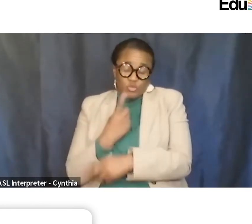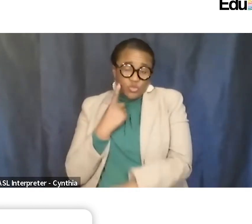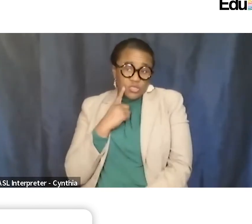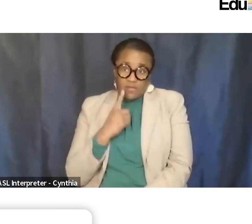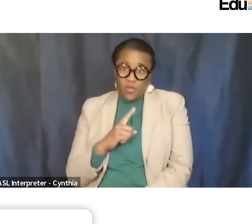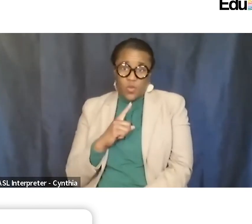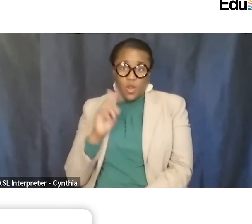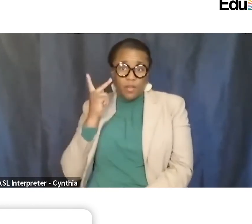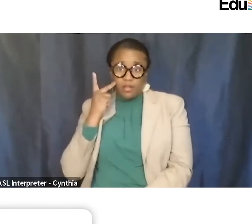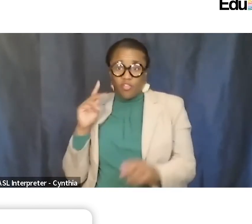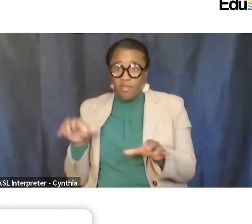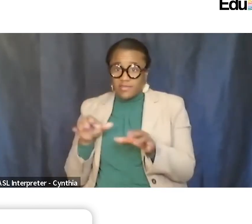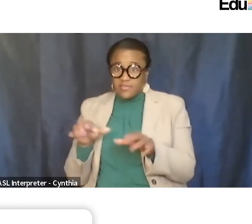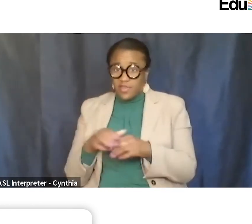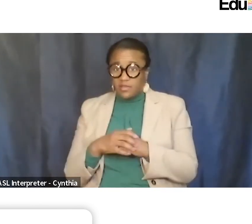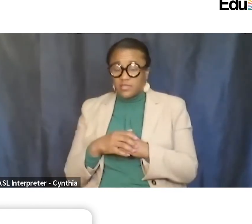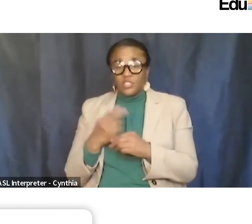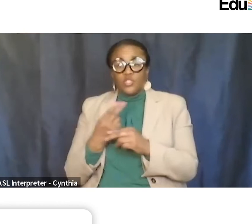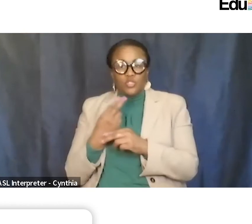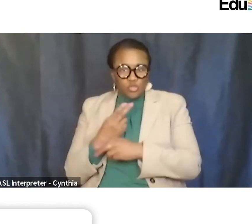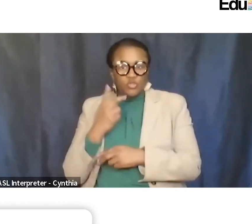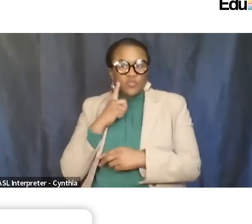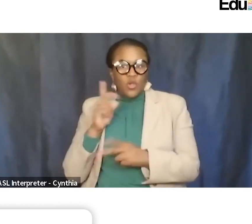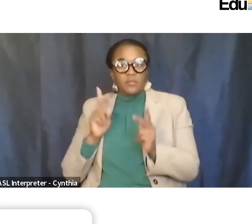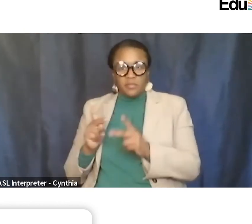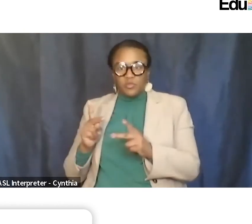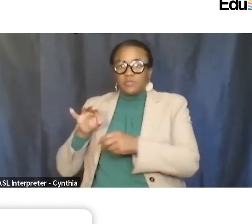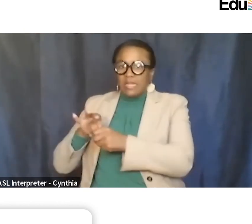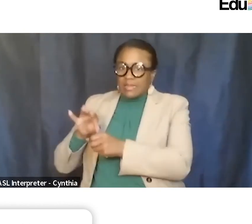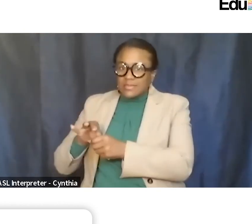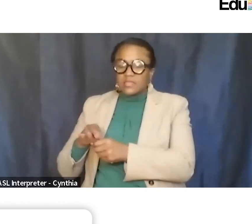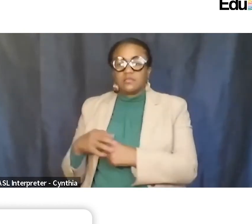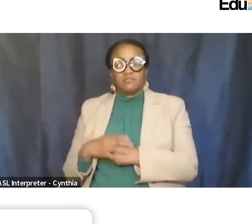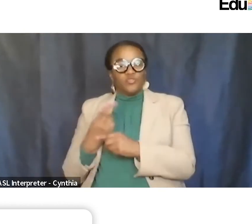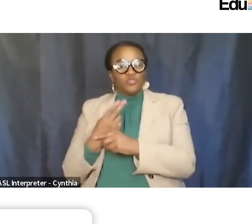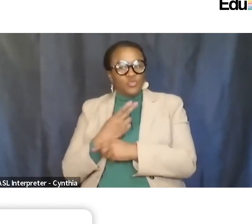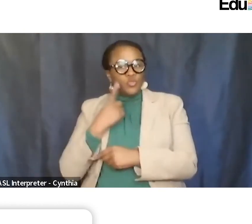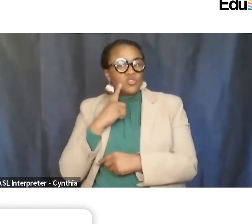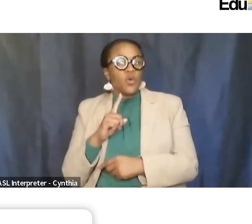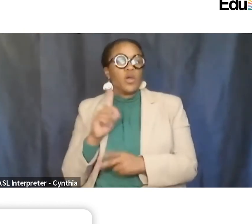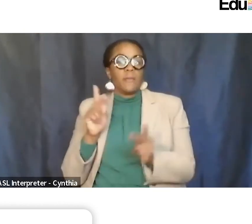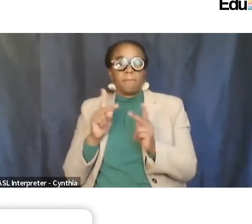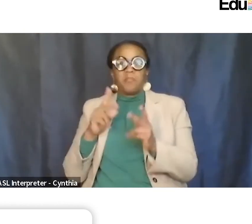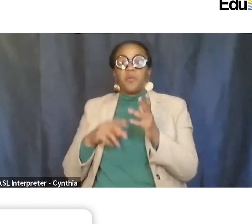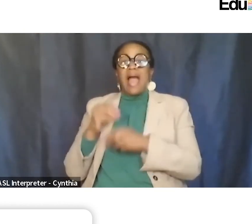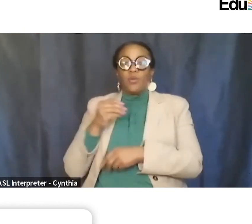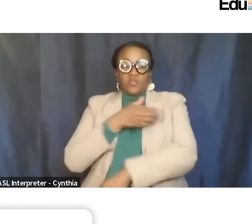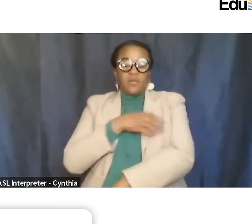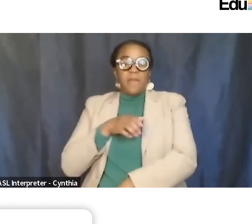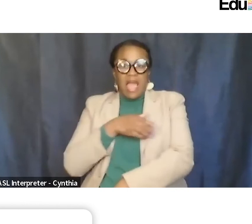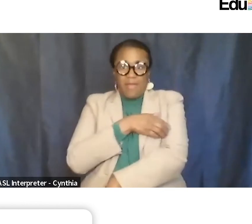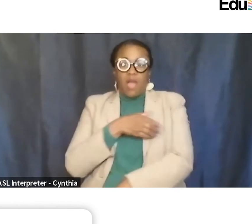for political activity, was used to get people elected, was used to get people out of power, and it